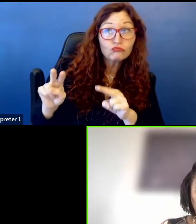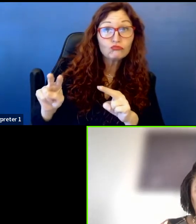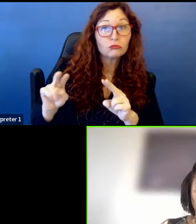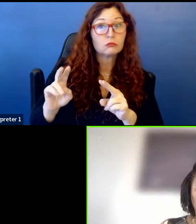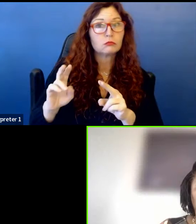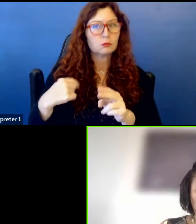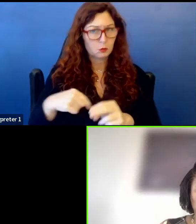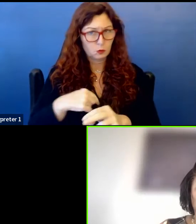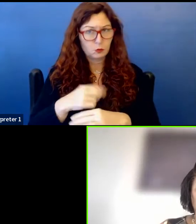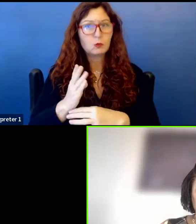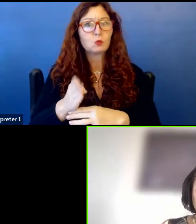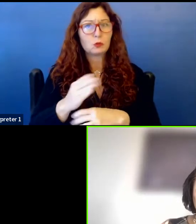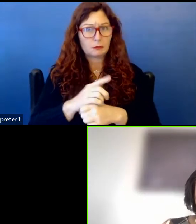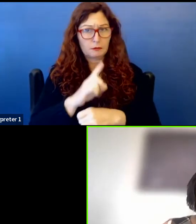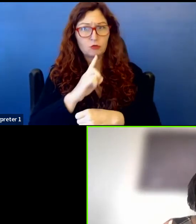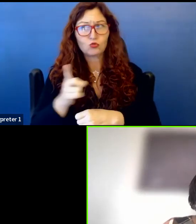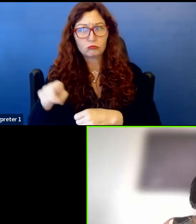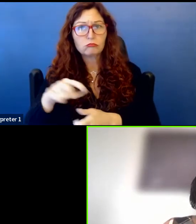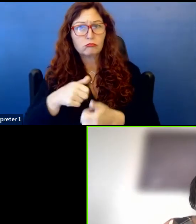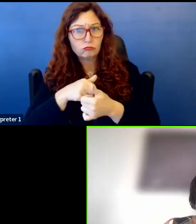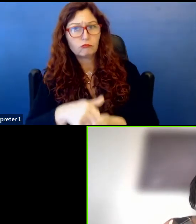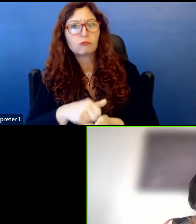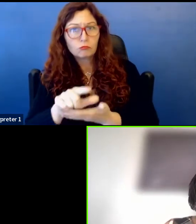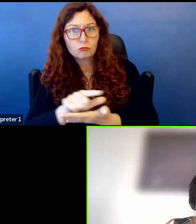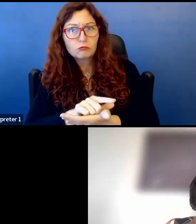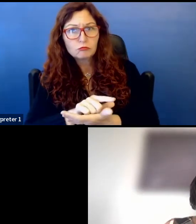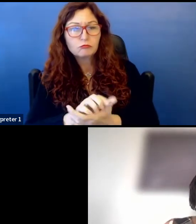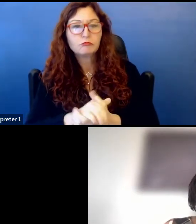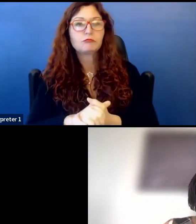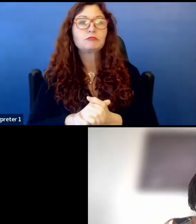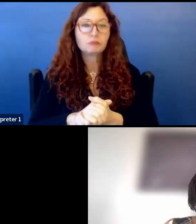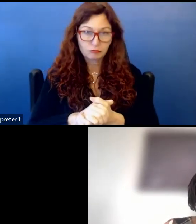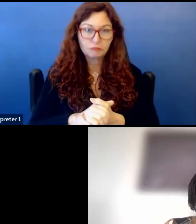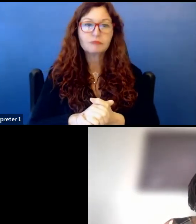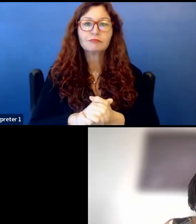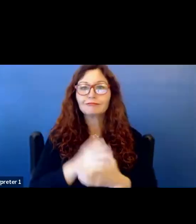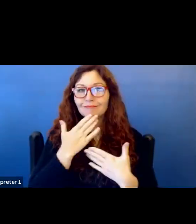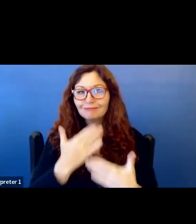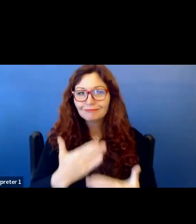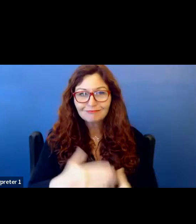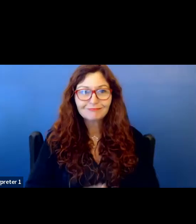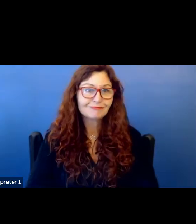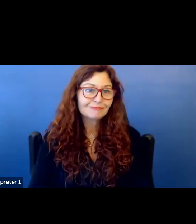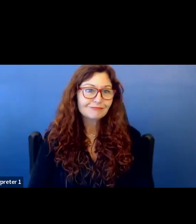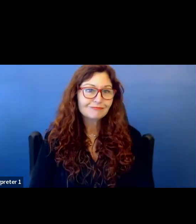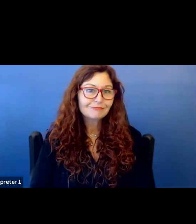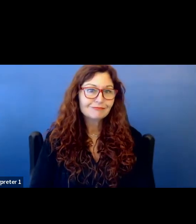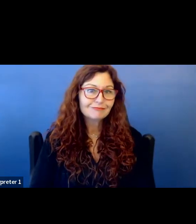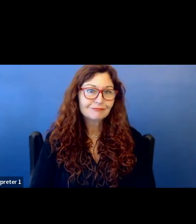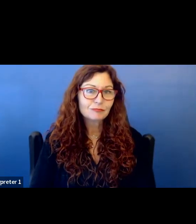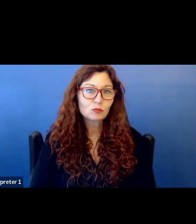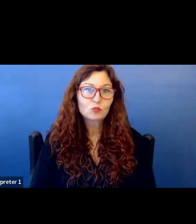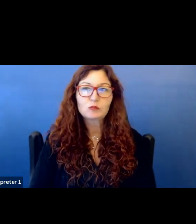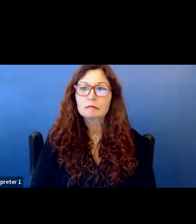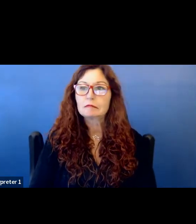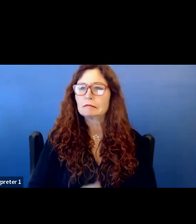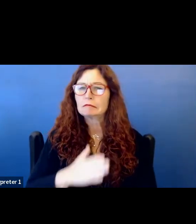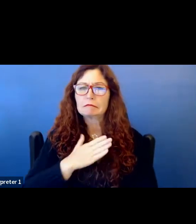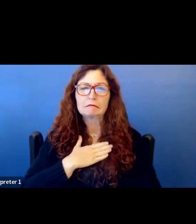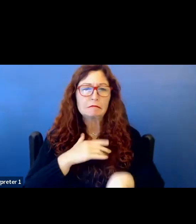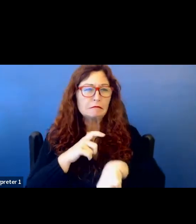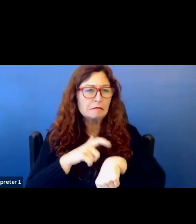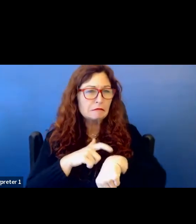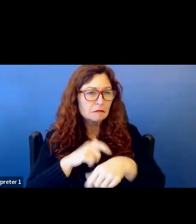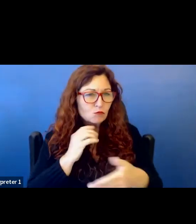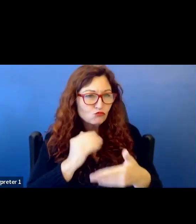possible to ensure that that does happen thank you um i think i'm probably coming close to the end of my time so i